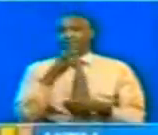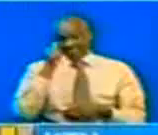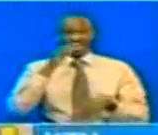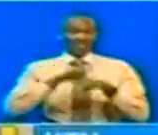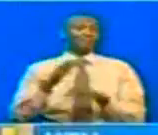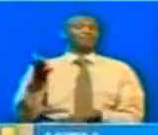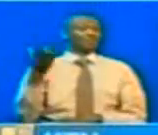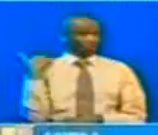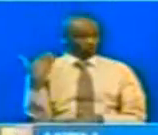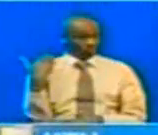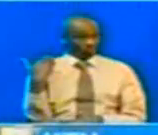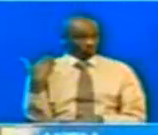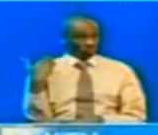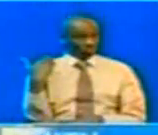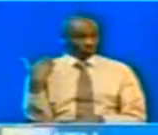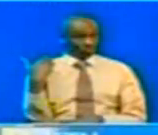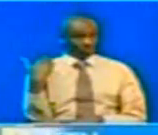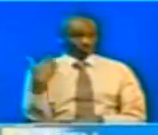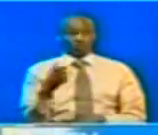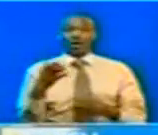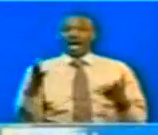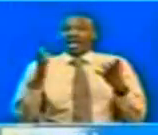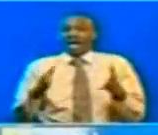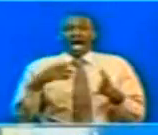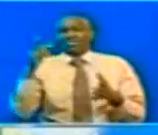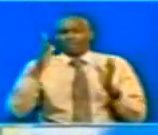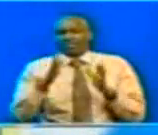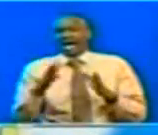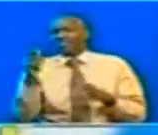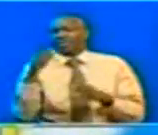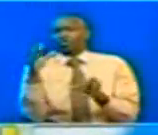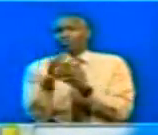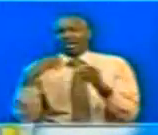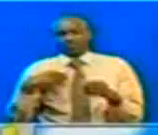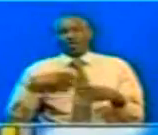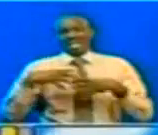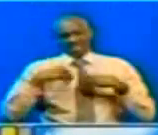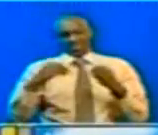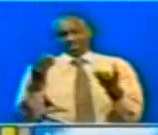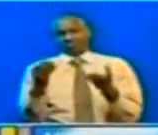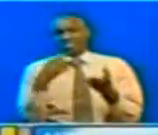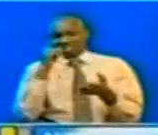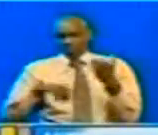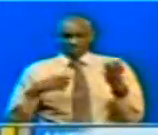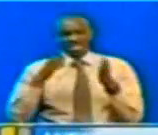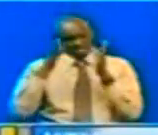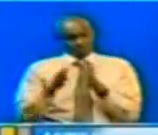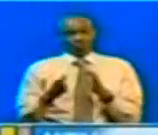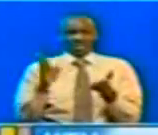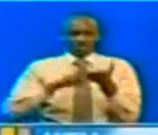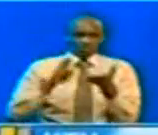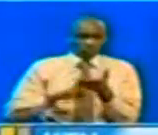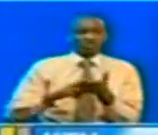than they were doing before. Right. The Doctors Union is asking for a health commission that would be able to take a look at human resource issues,